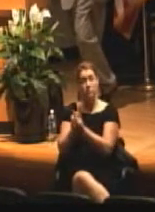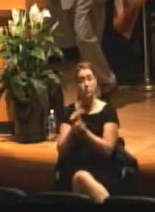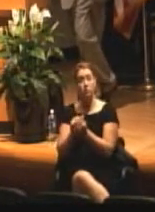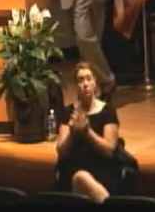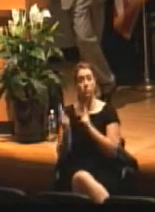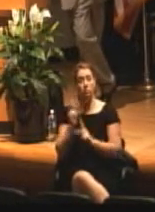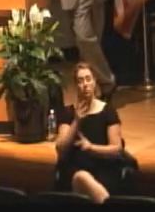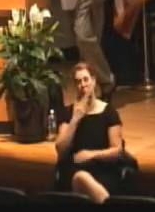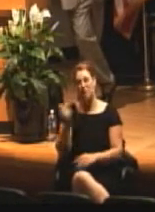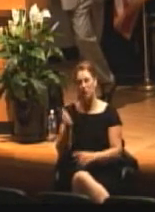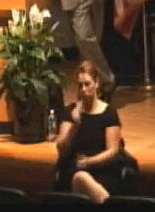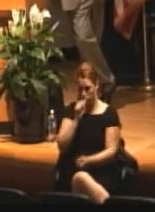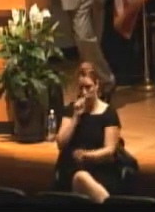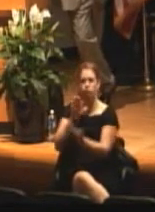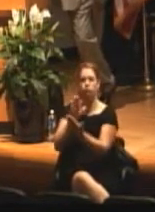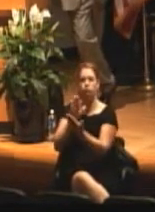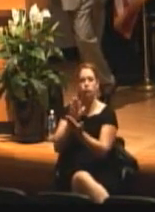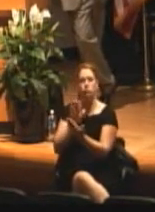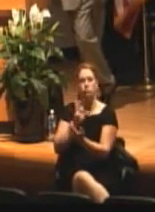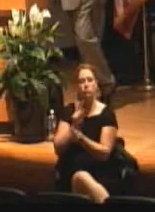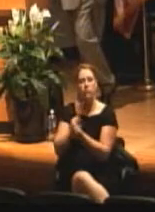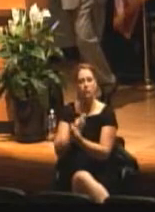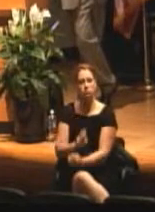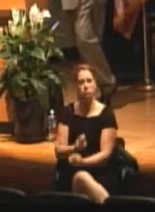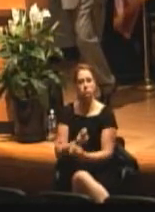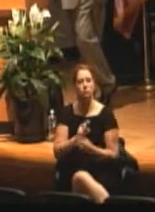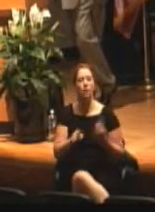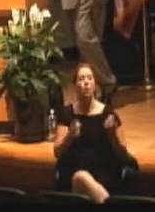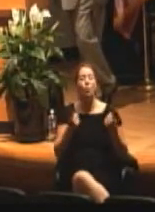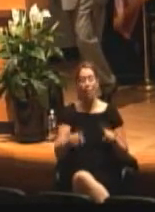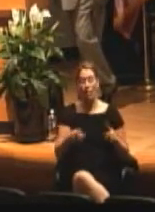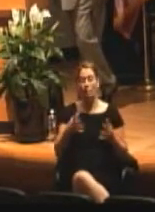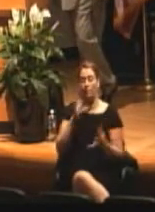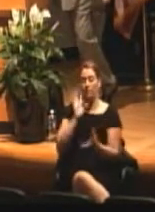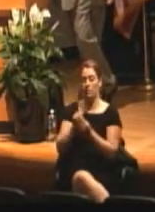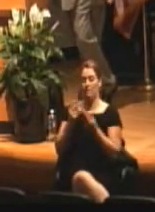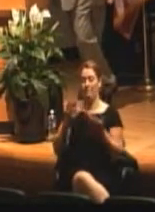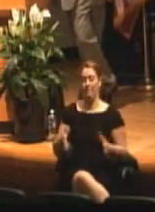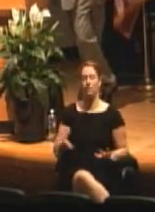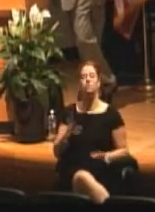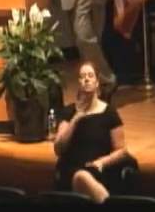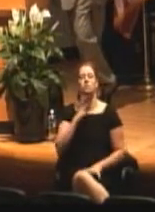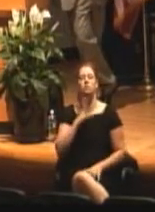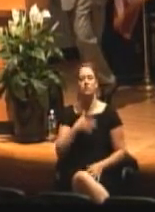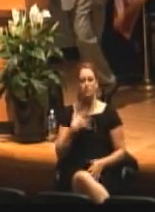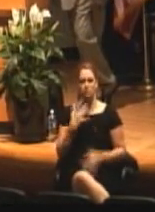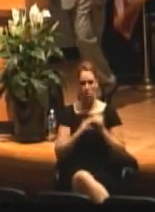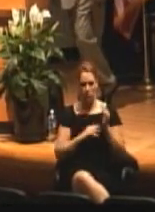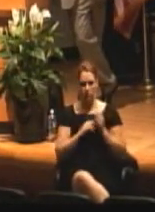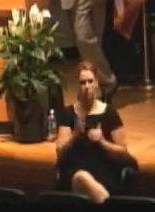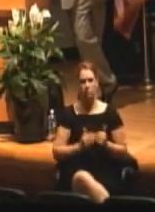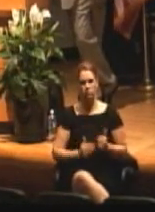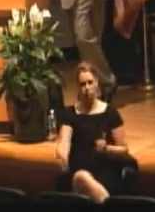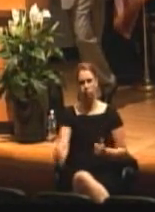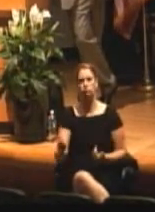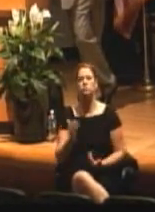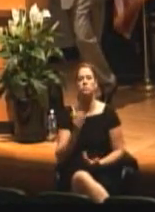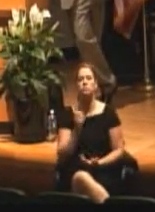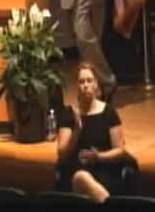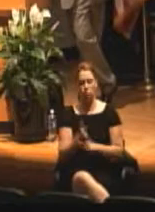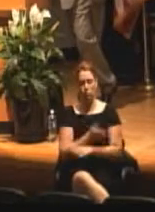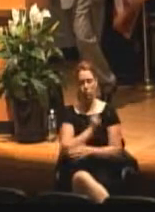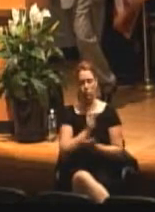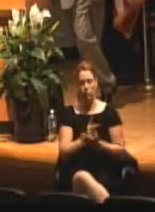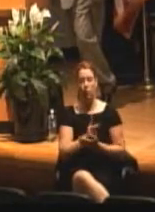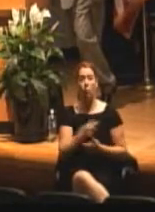face-to-face. But once you're done with that, you can feel comfortable, you know, moving forward. We'll give you at that point